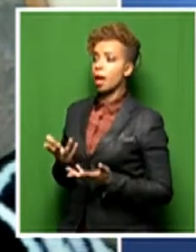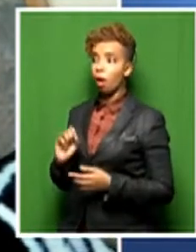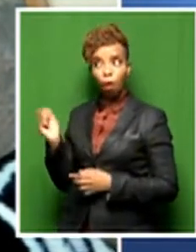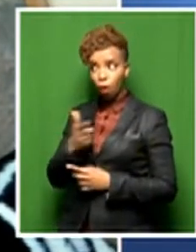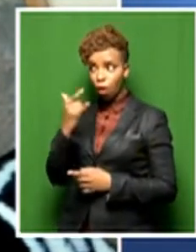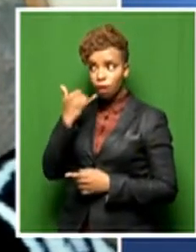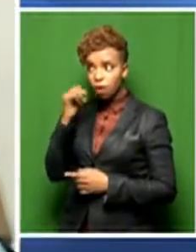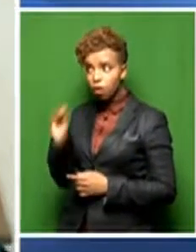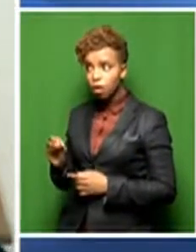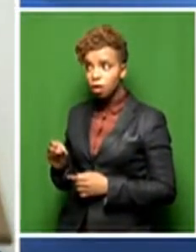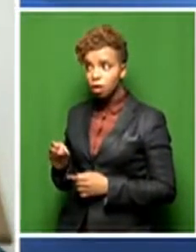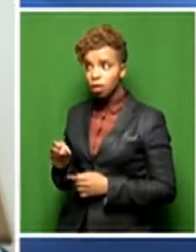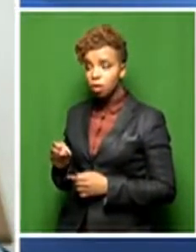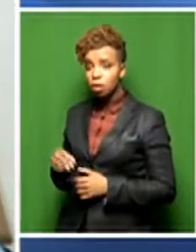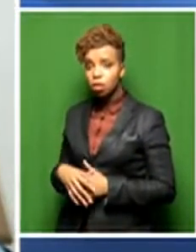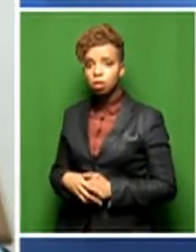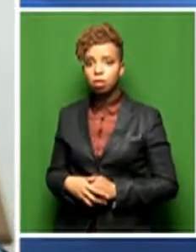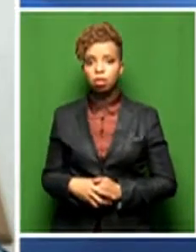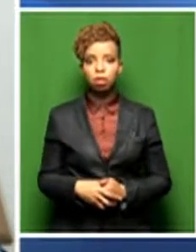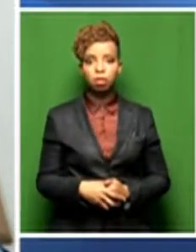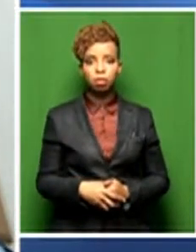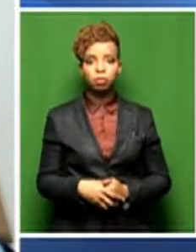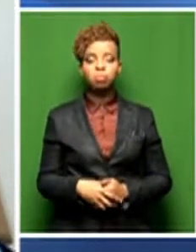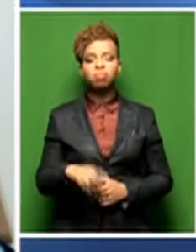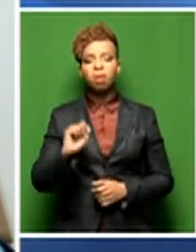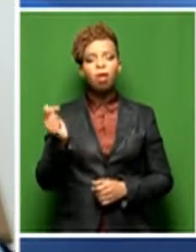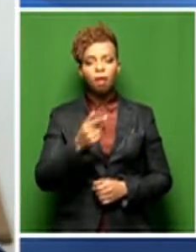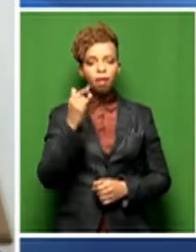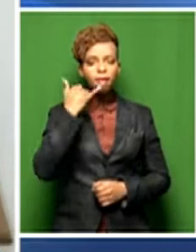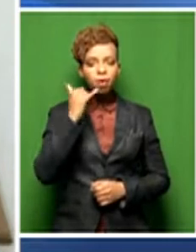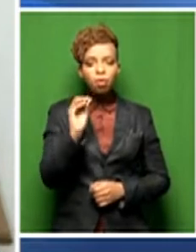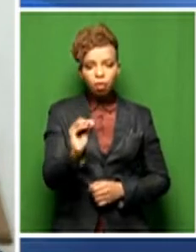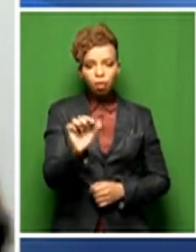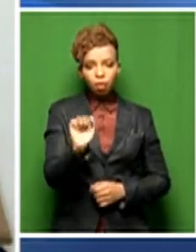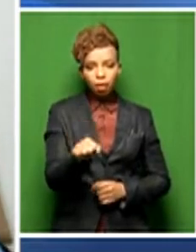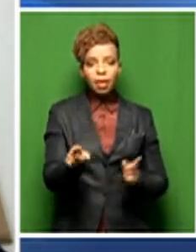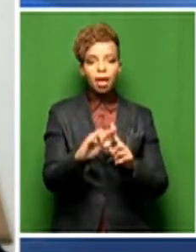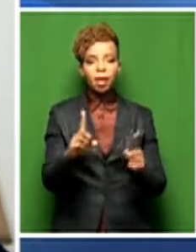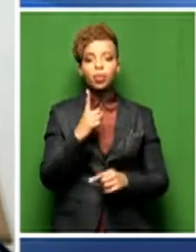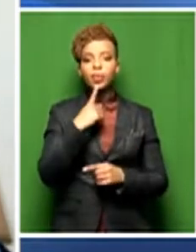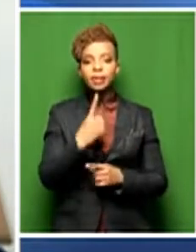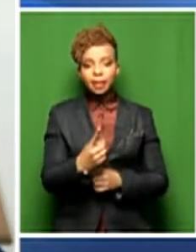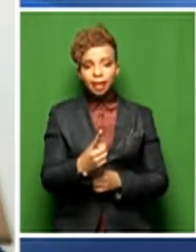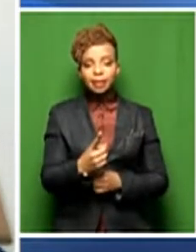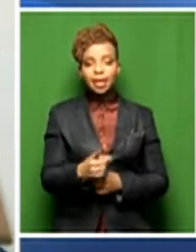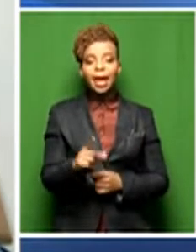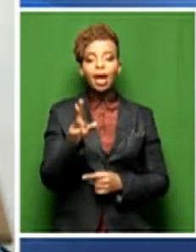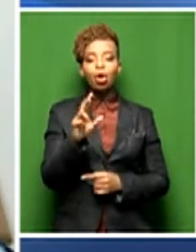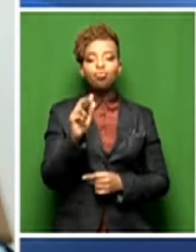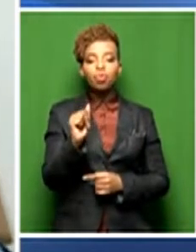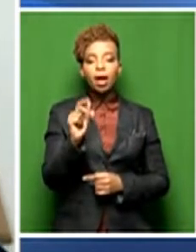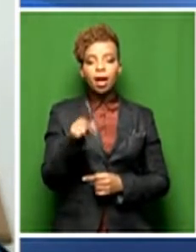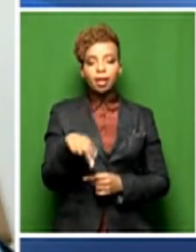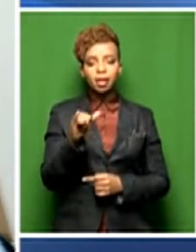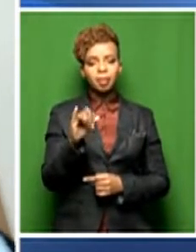It's available on all phones, but we call it the Rapid Emergency Response, but the app is under Tura, which is our